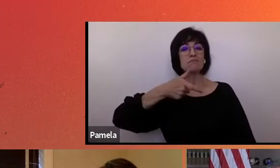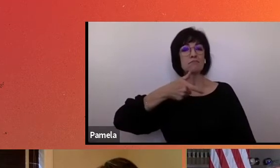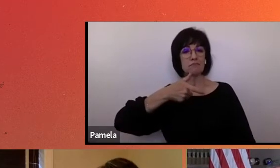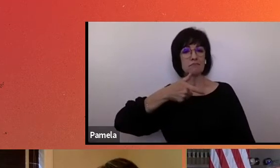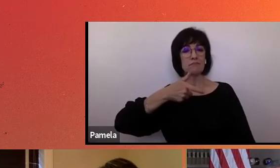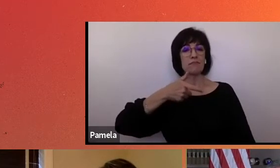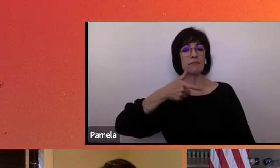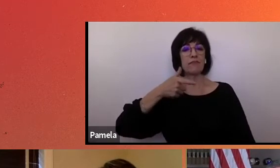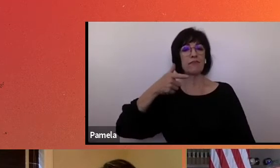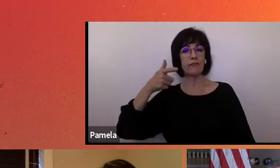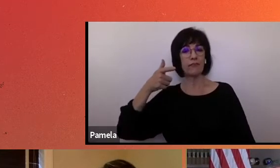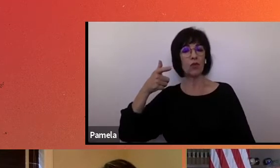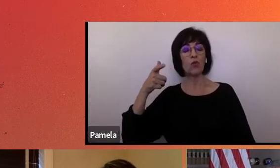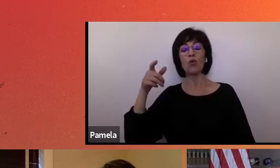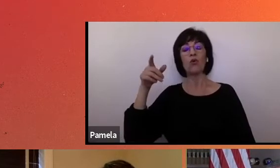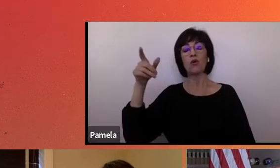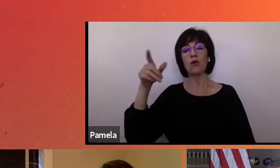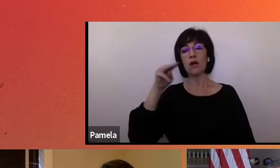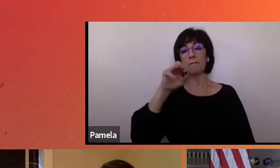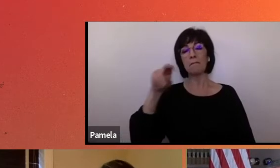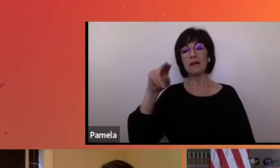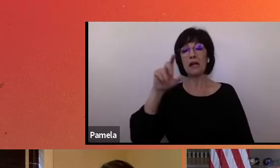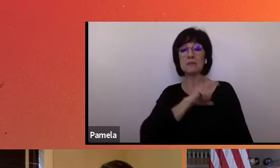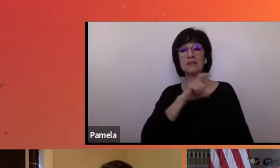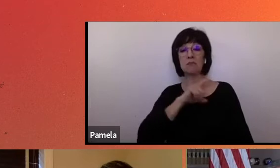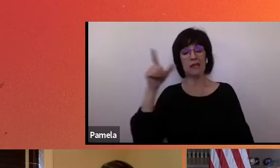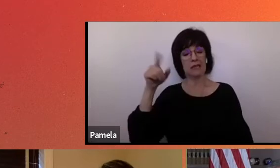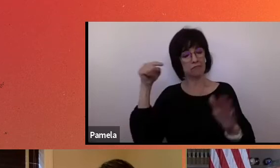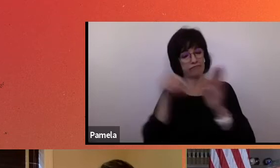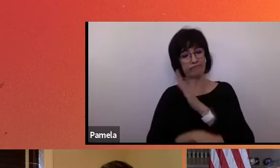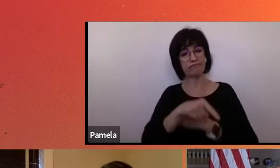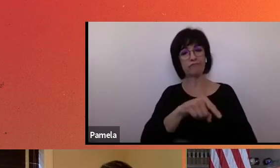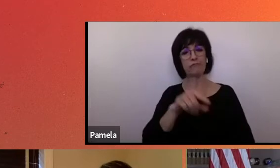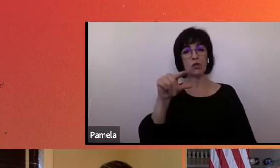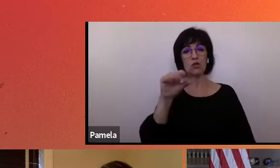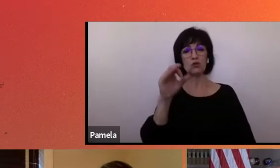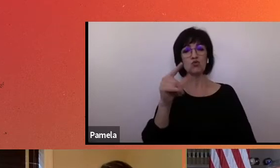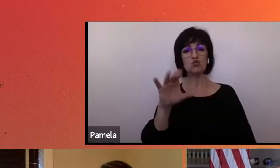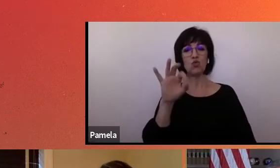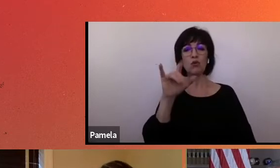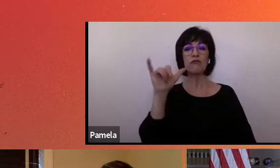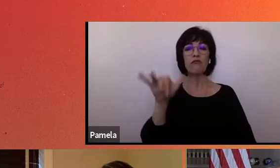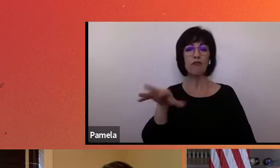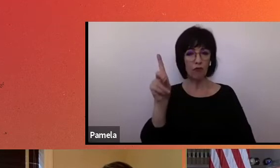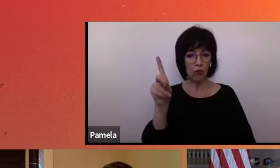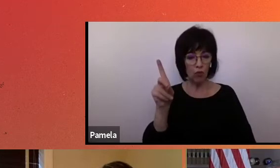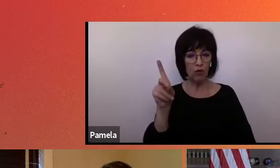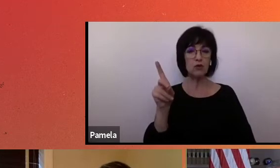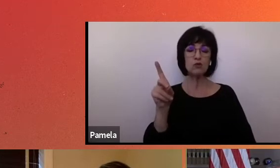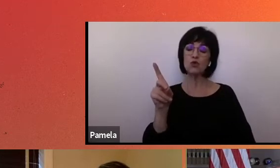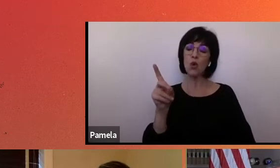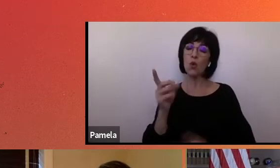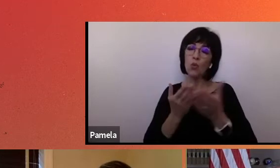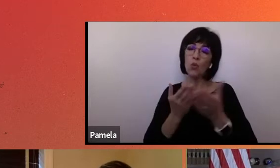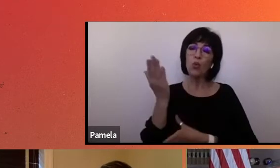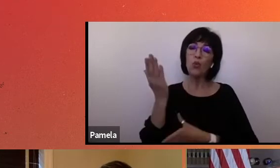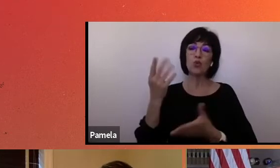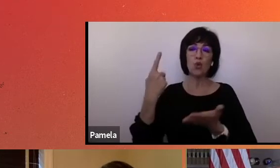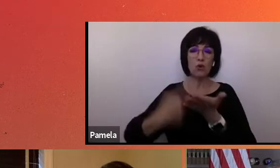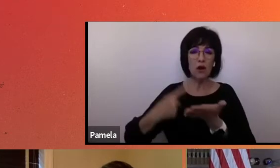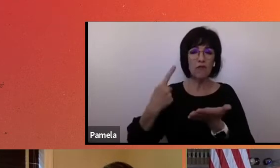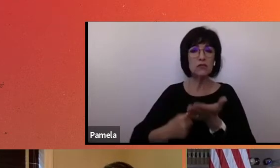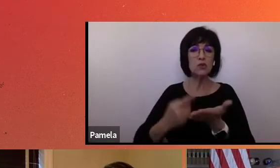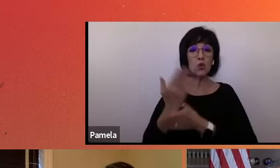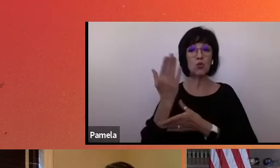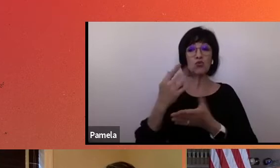history hasn't gone away. And the more we embrace it through conversation, through dialogue, and the consideration of